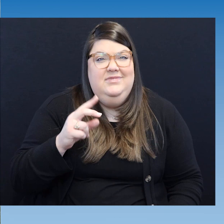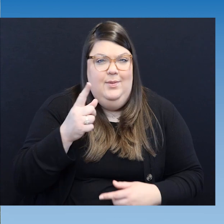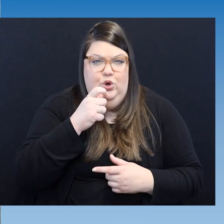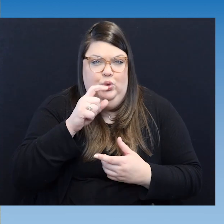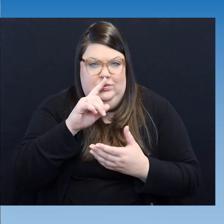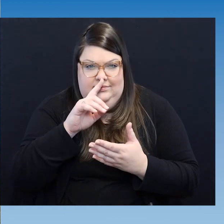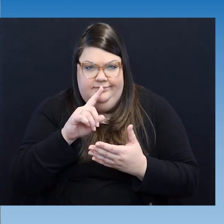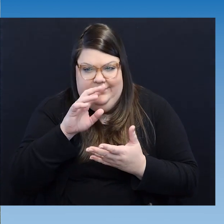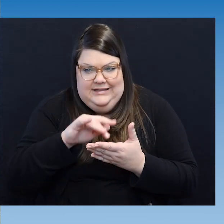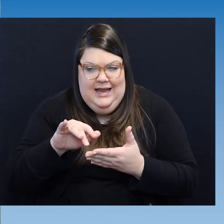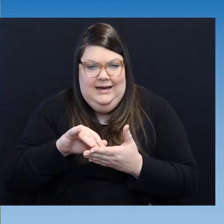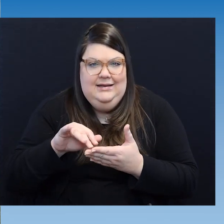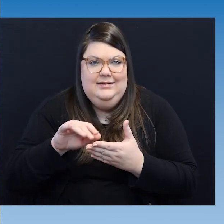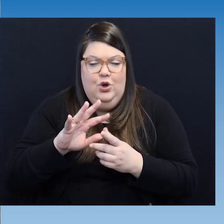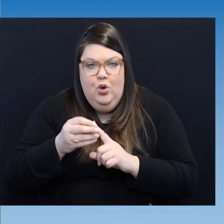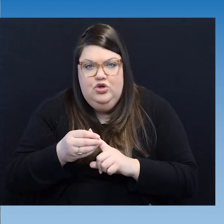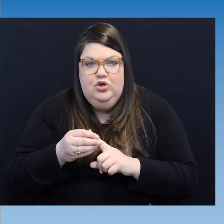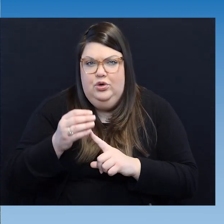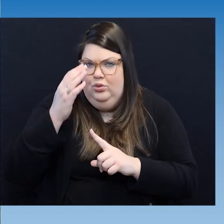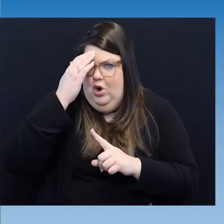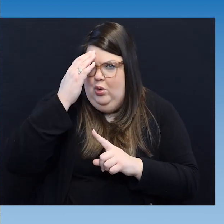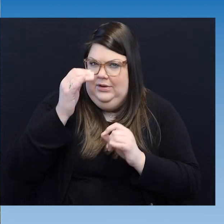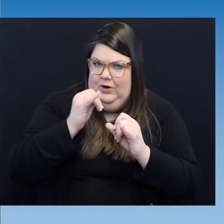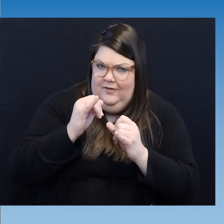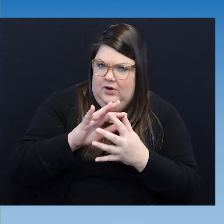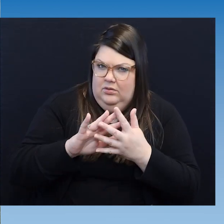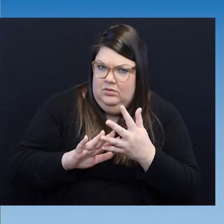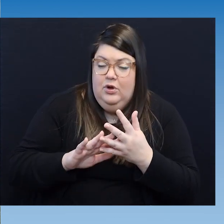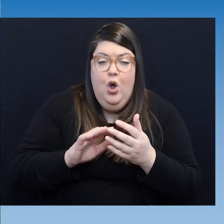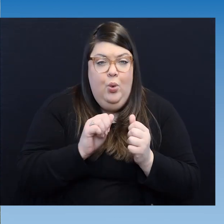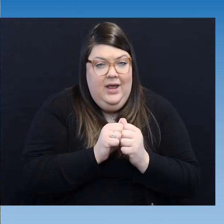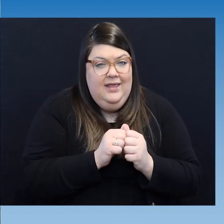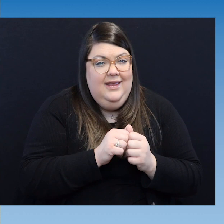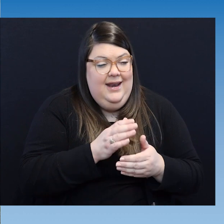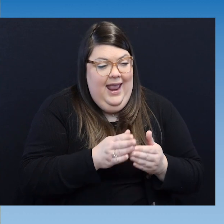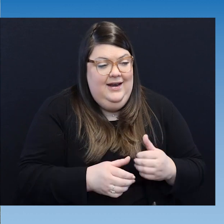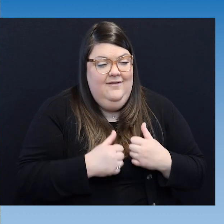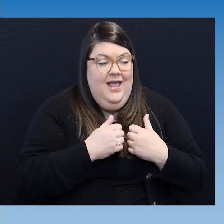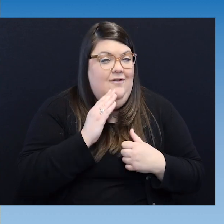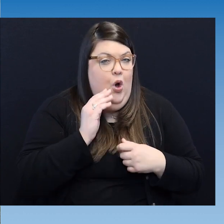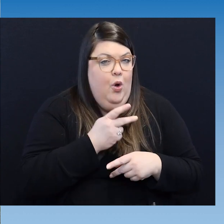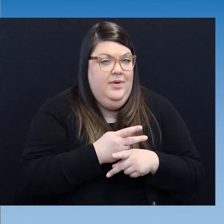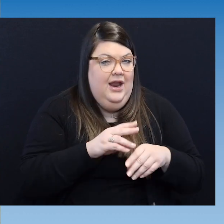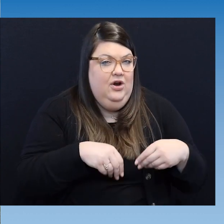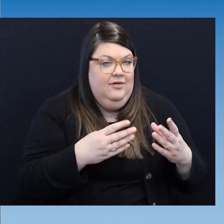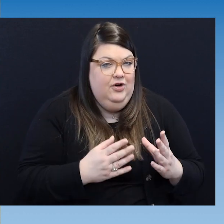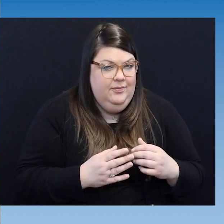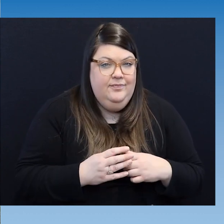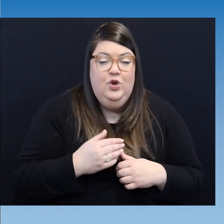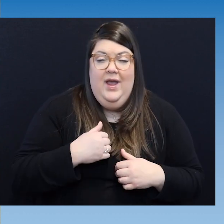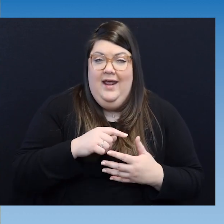is versed in interviewing, and with an end-of-life home caregiver. And so we had